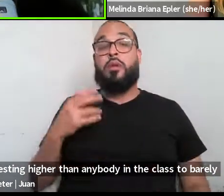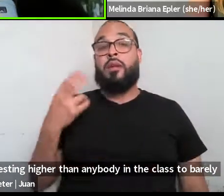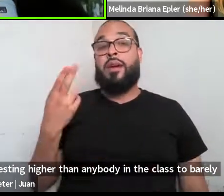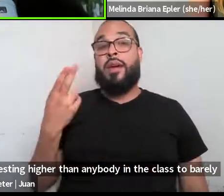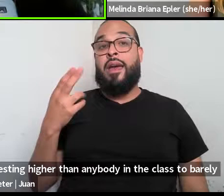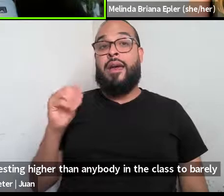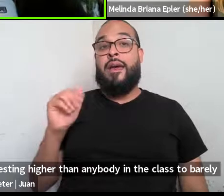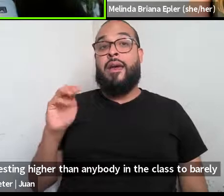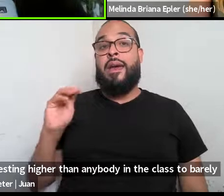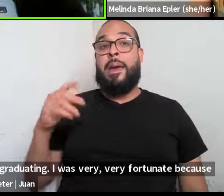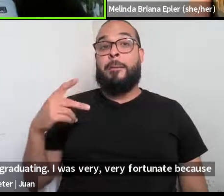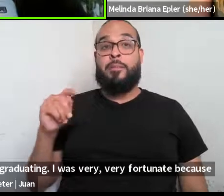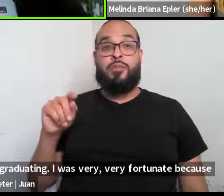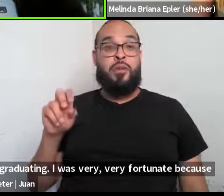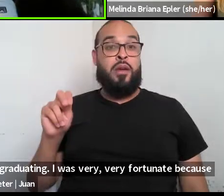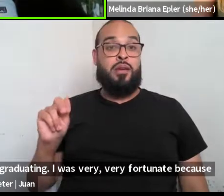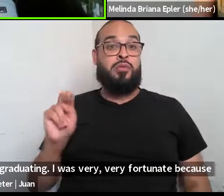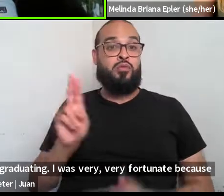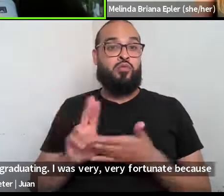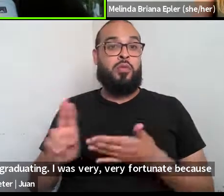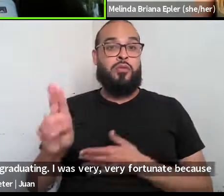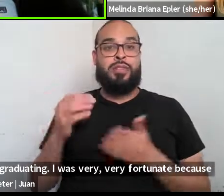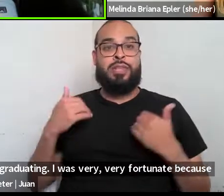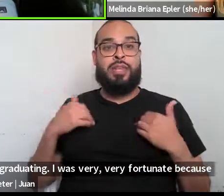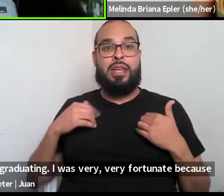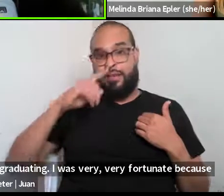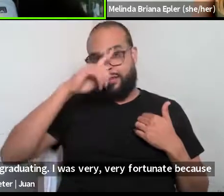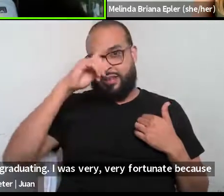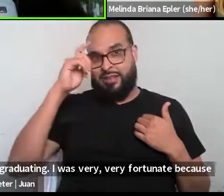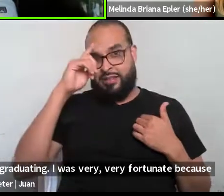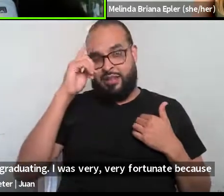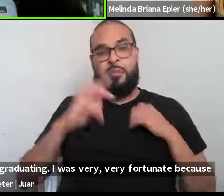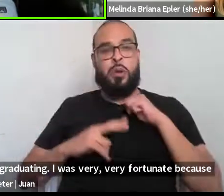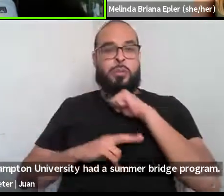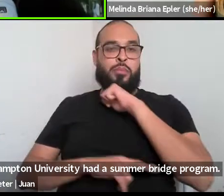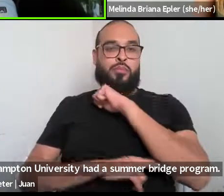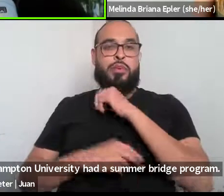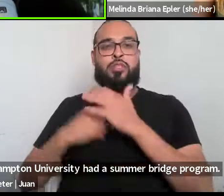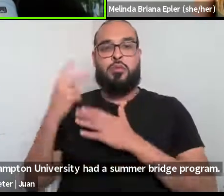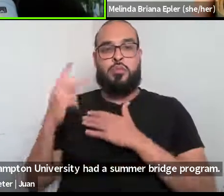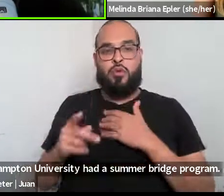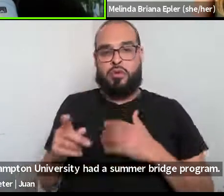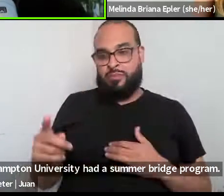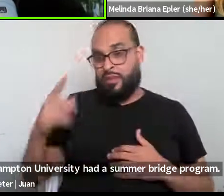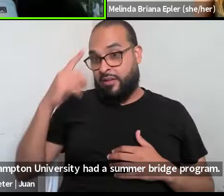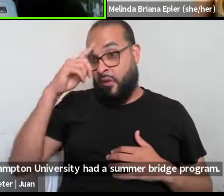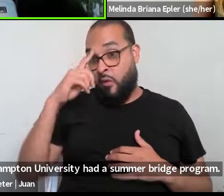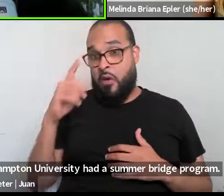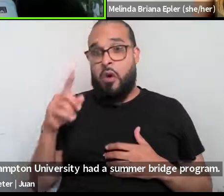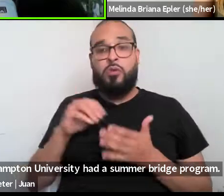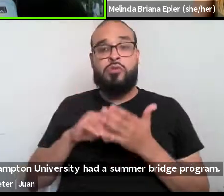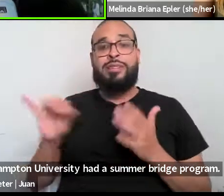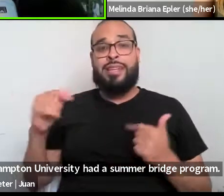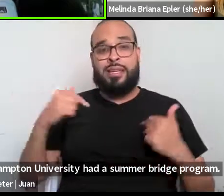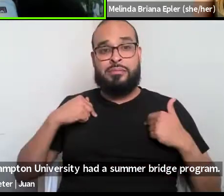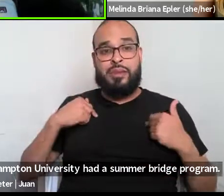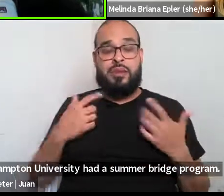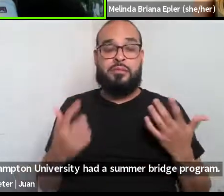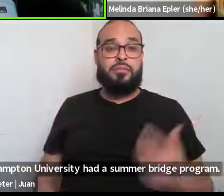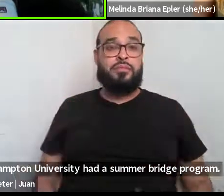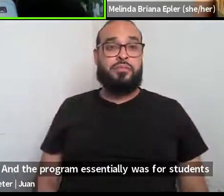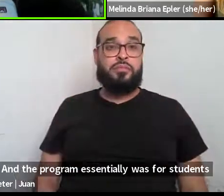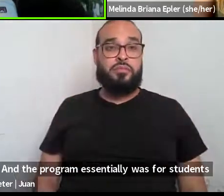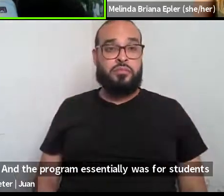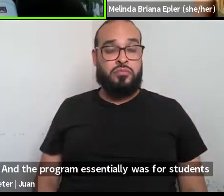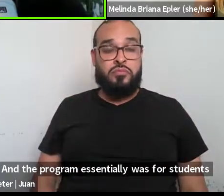University had a summer bridge program. And the program essentially was for students like myself, students who